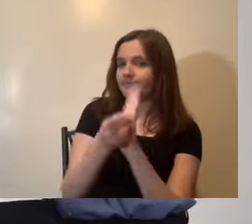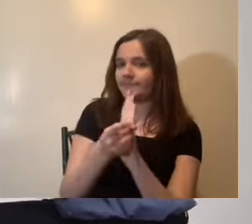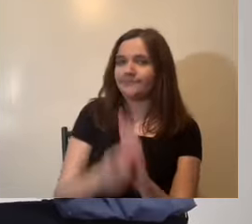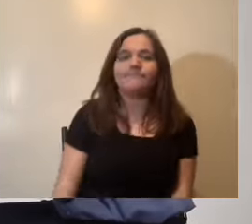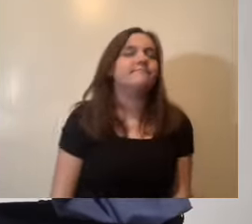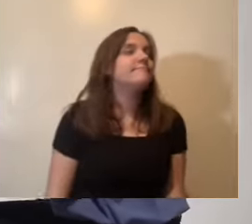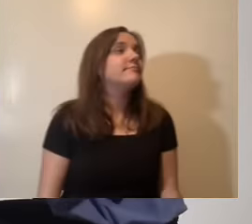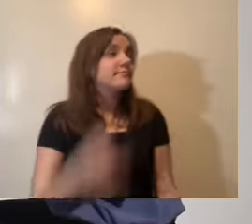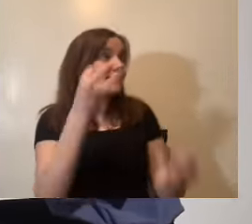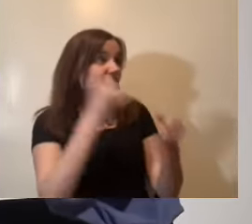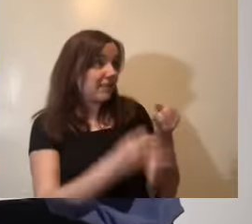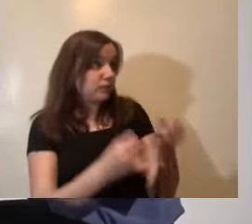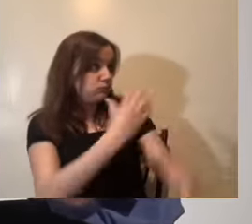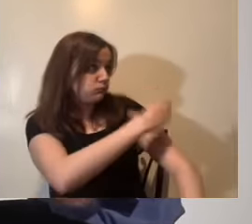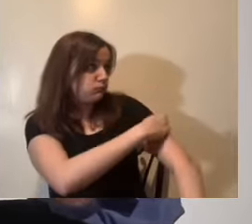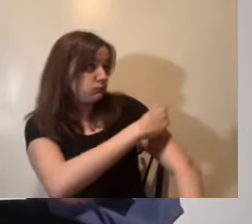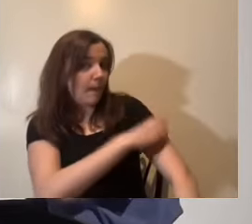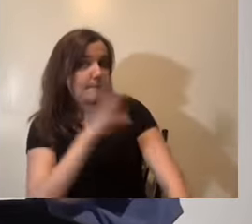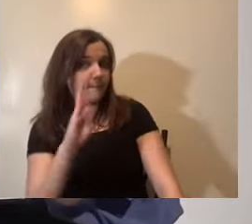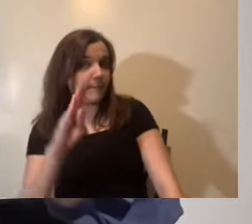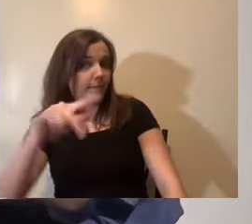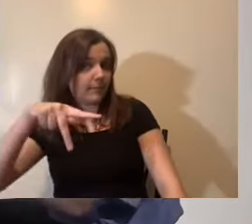pressure.